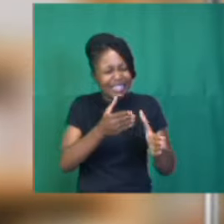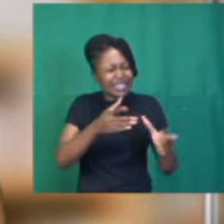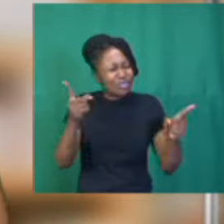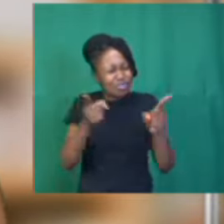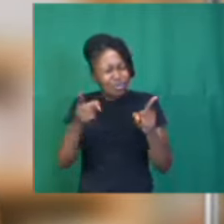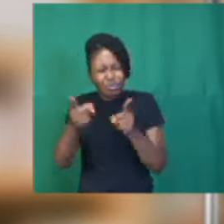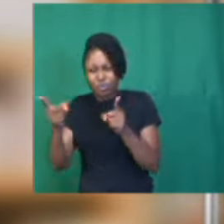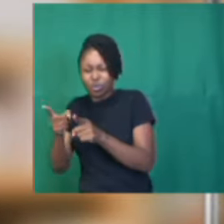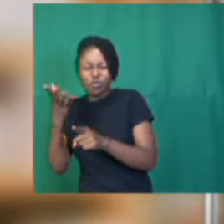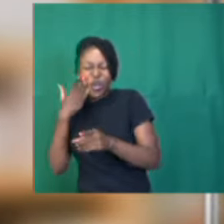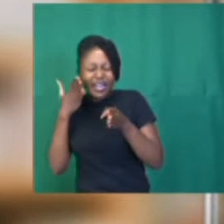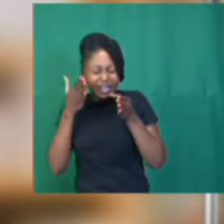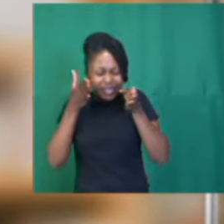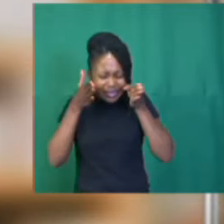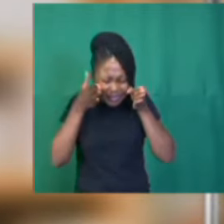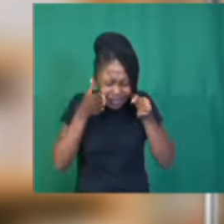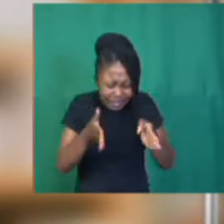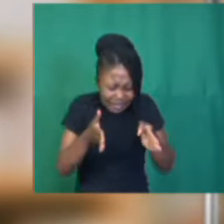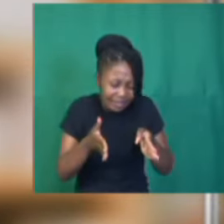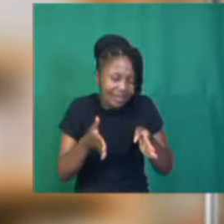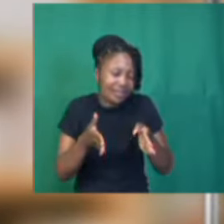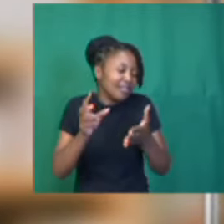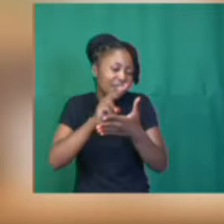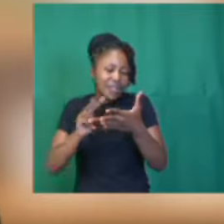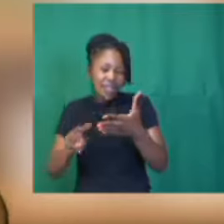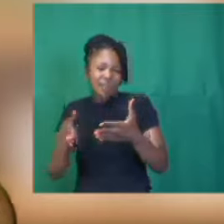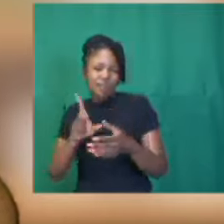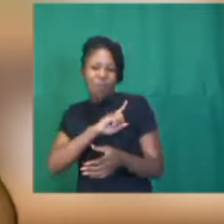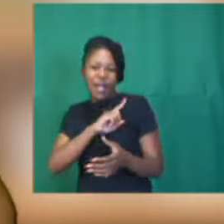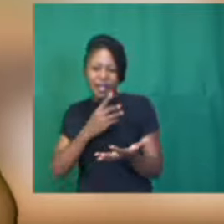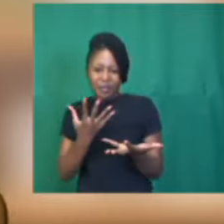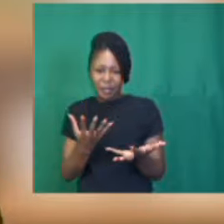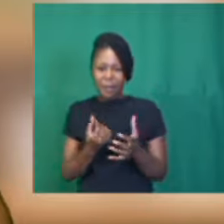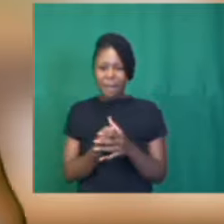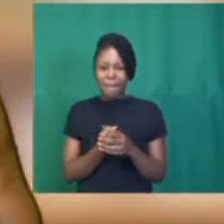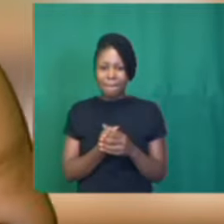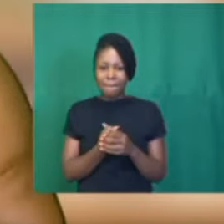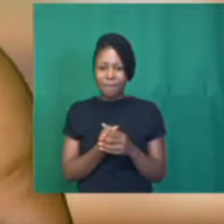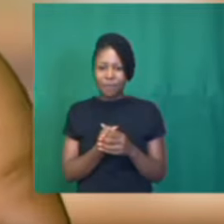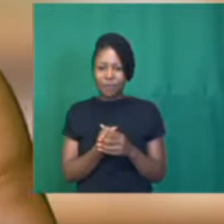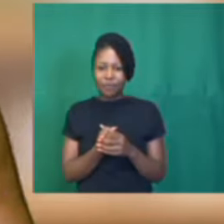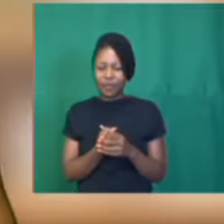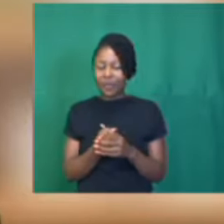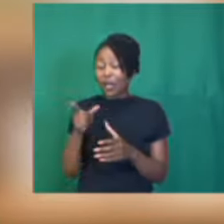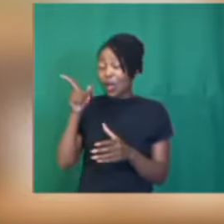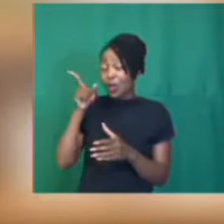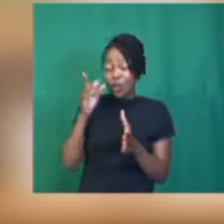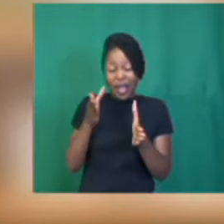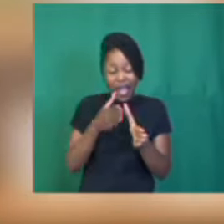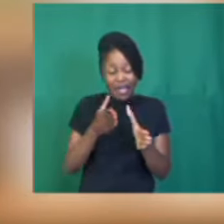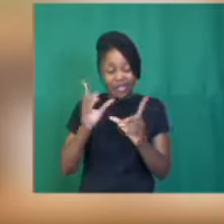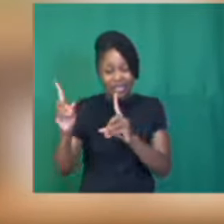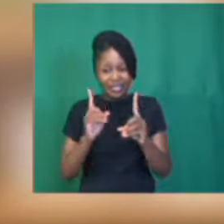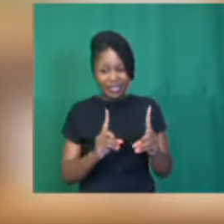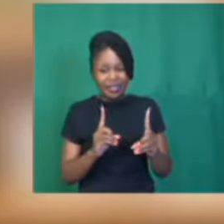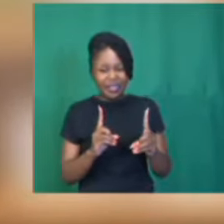kindly wrap up and tell us the answer to that question. Yes. They need to be brief because, like I had said earlier, this is